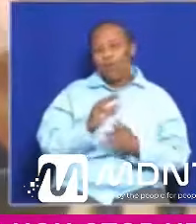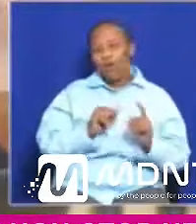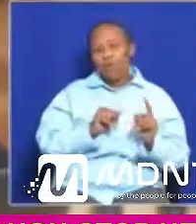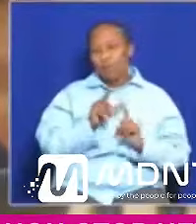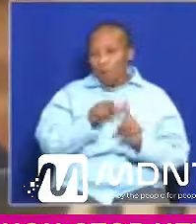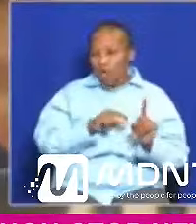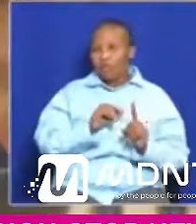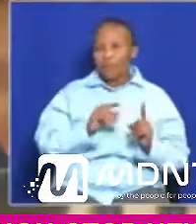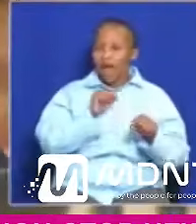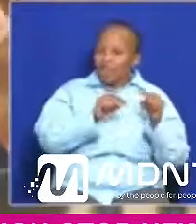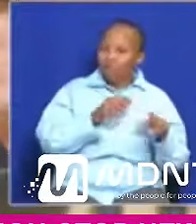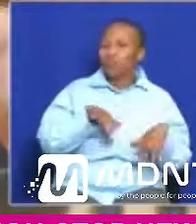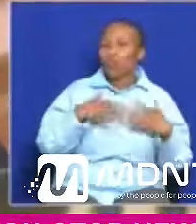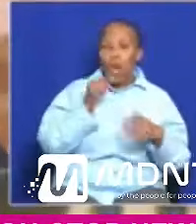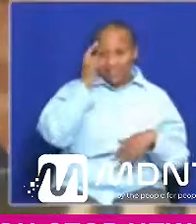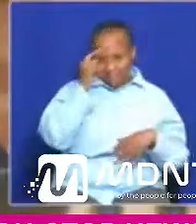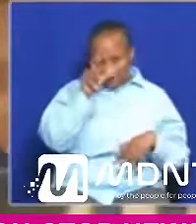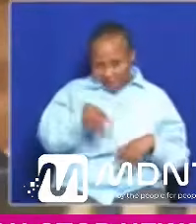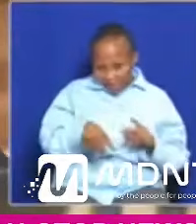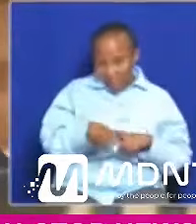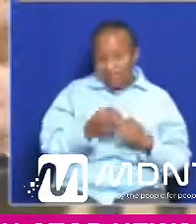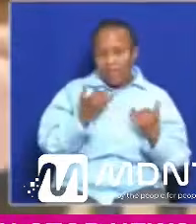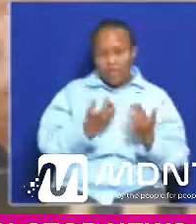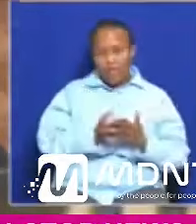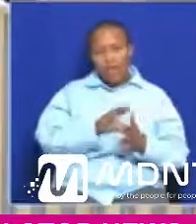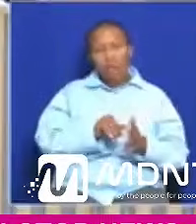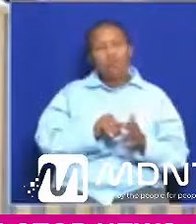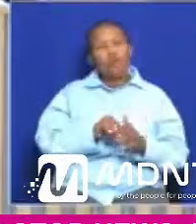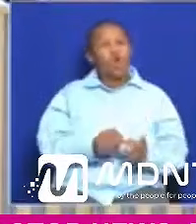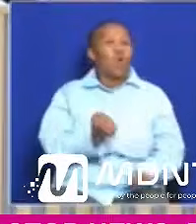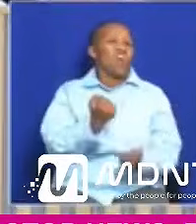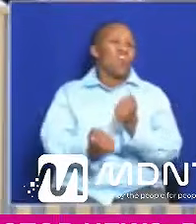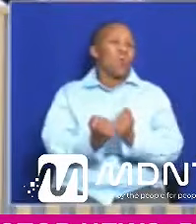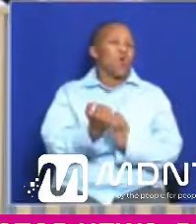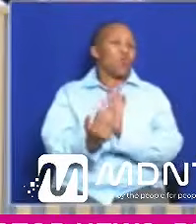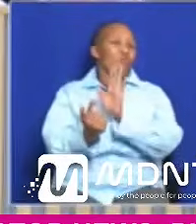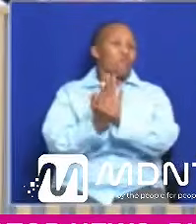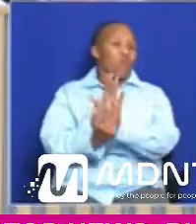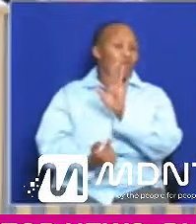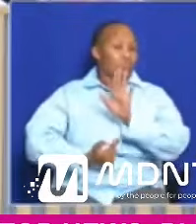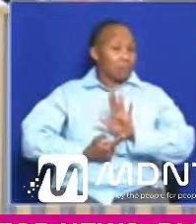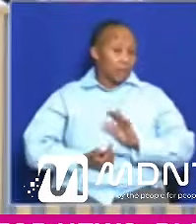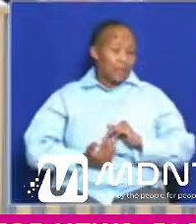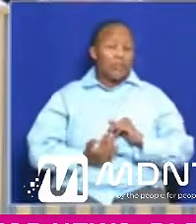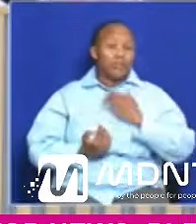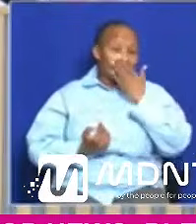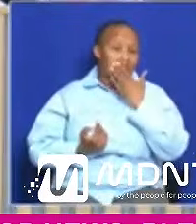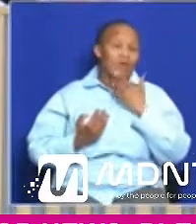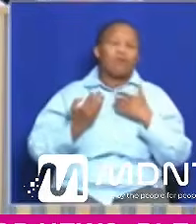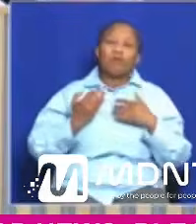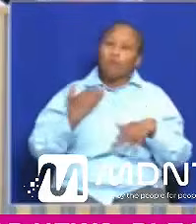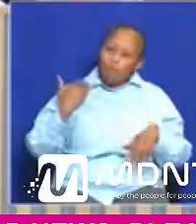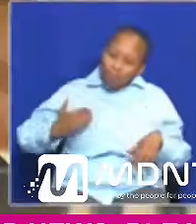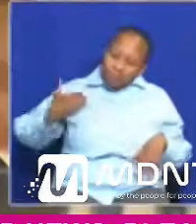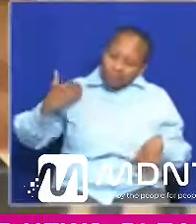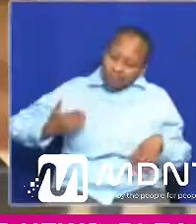can assert in a court of law has been crystallized almost on a case-to-case basis and very often goes beyond what